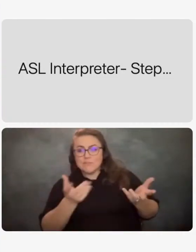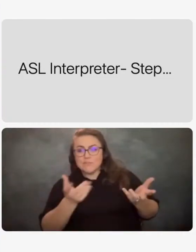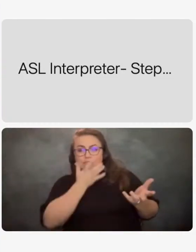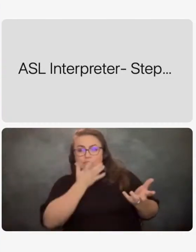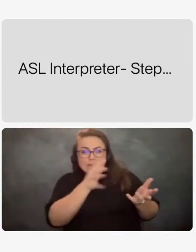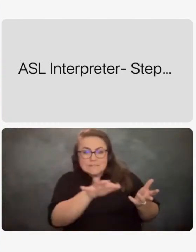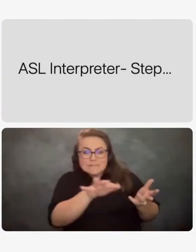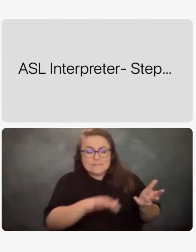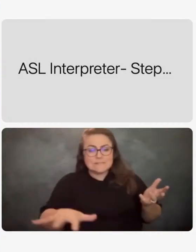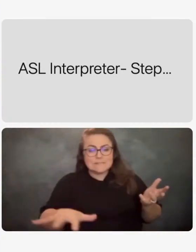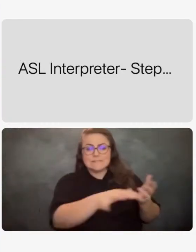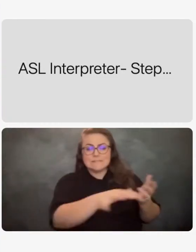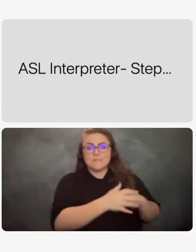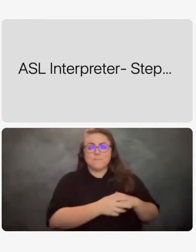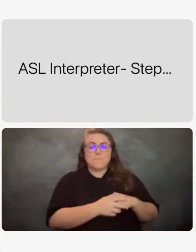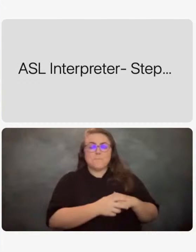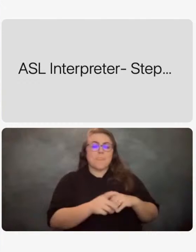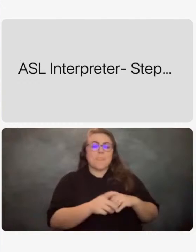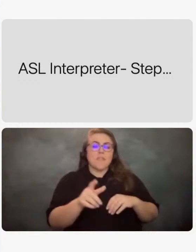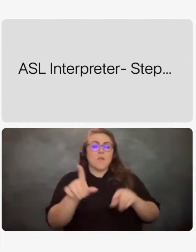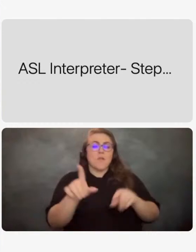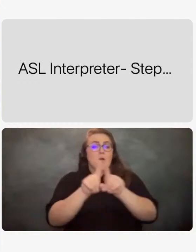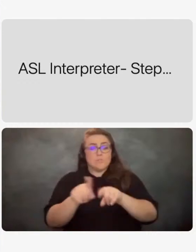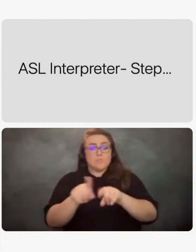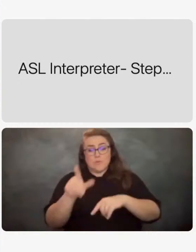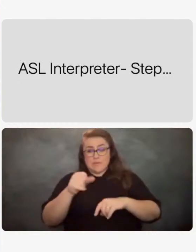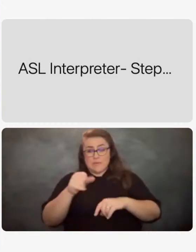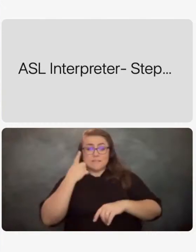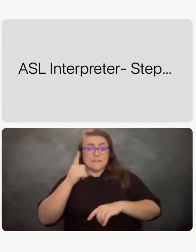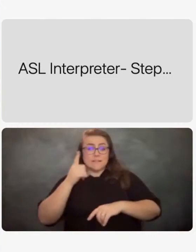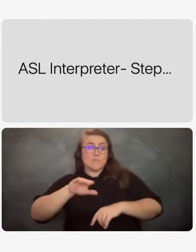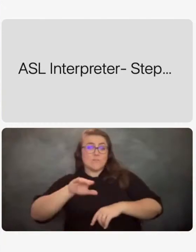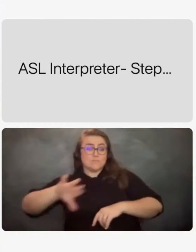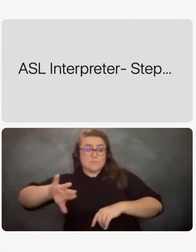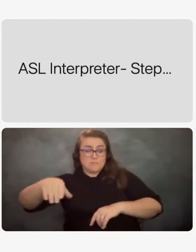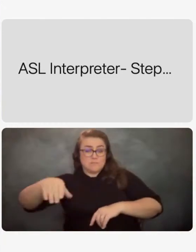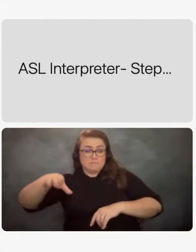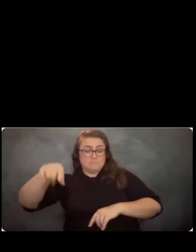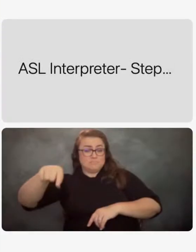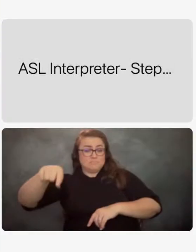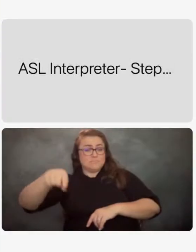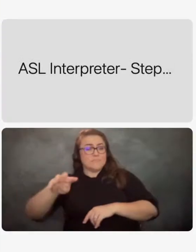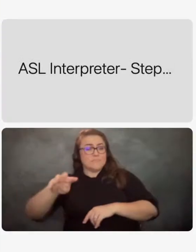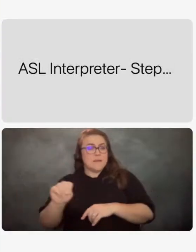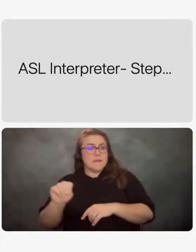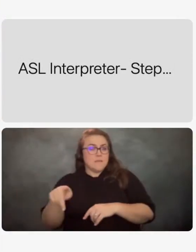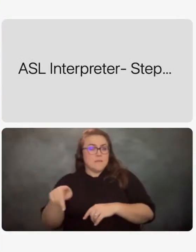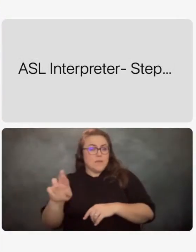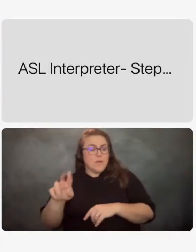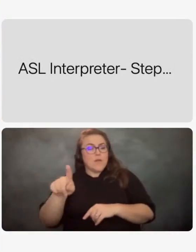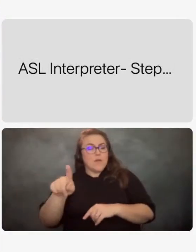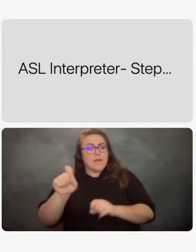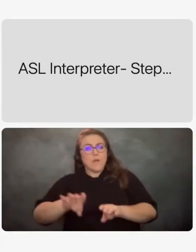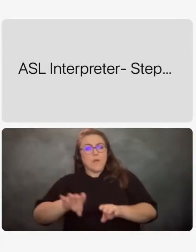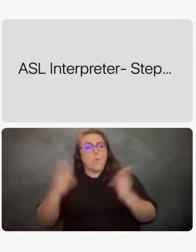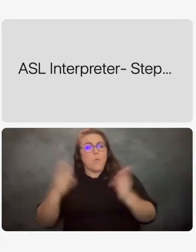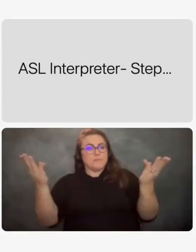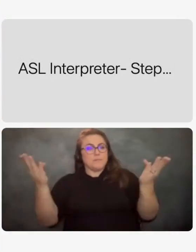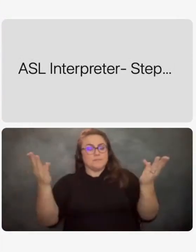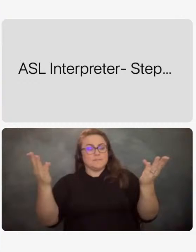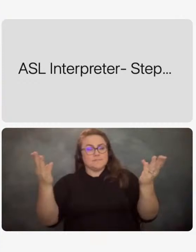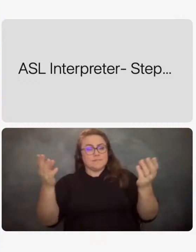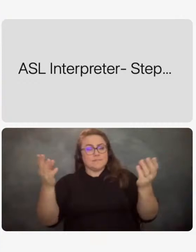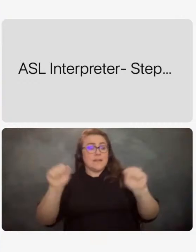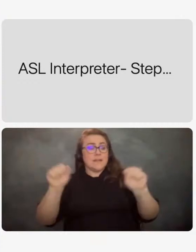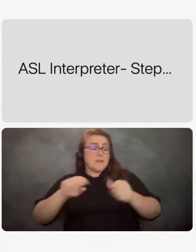be a multi-purpose space. And then you would have the multi-purpose space open up to an area, and that could be like the lunch shelter. So this again just